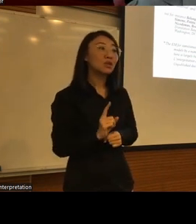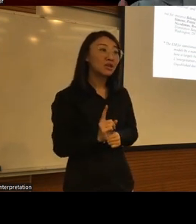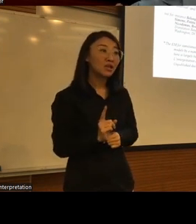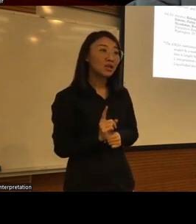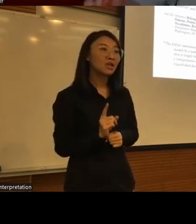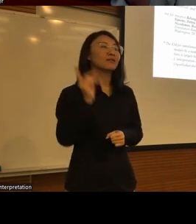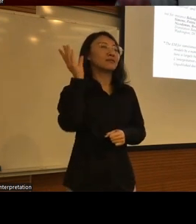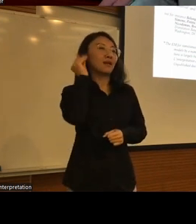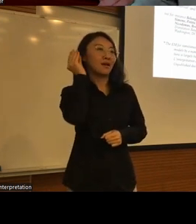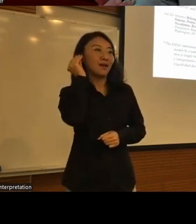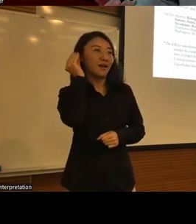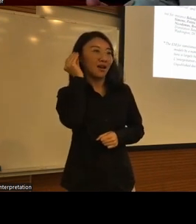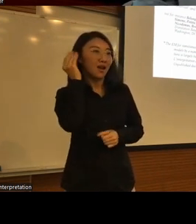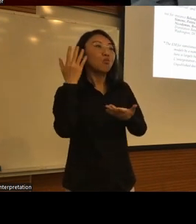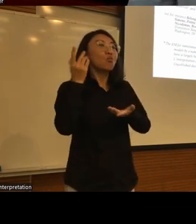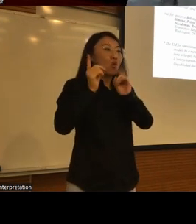They listen or read.